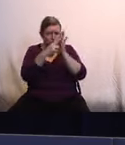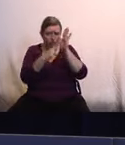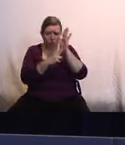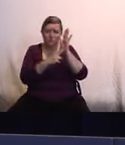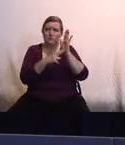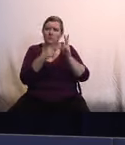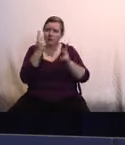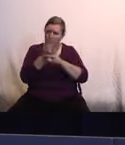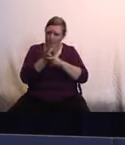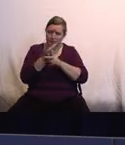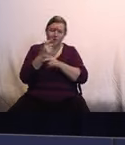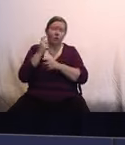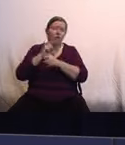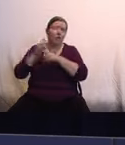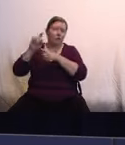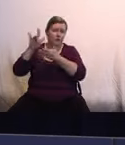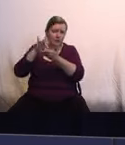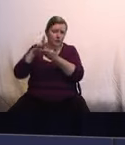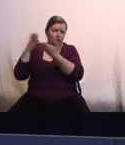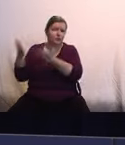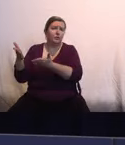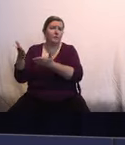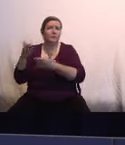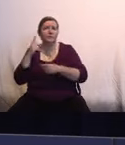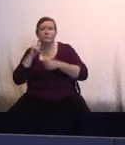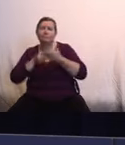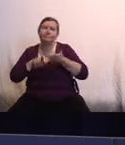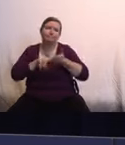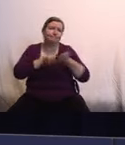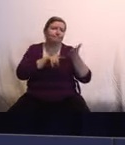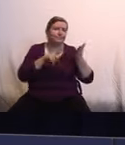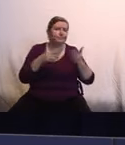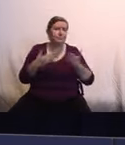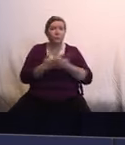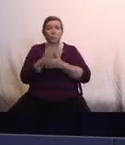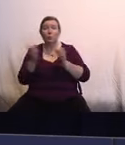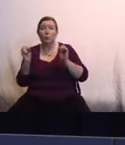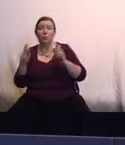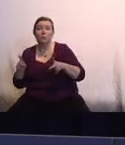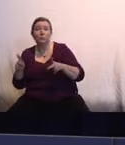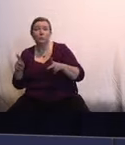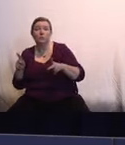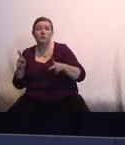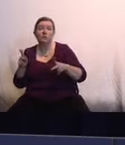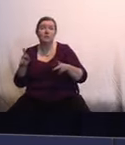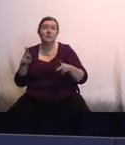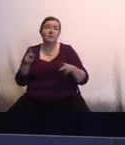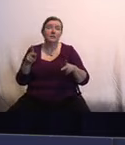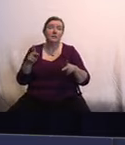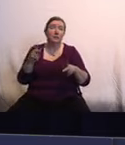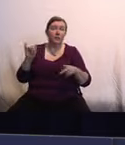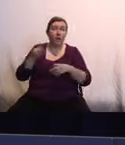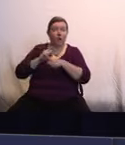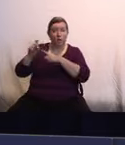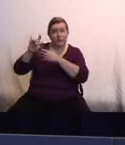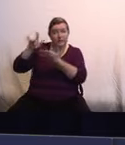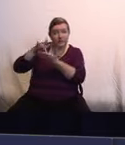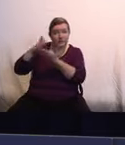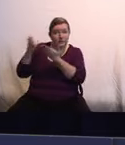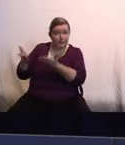importantly, we are exploring opportunities to continue and embed the call center